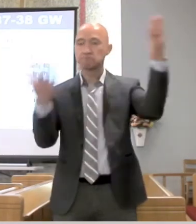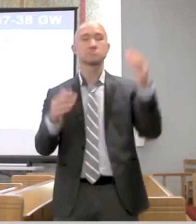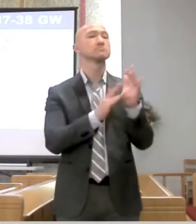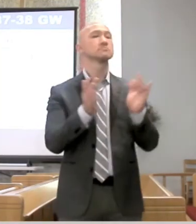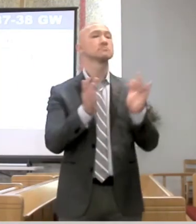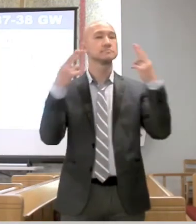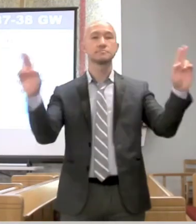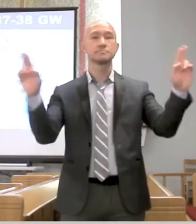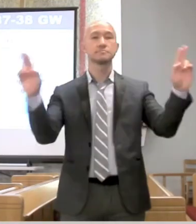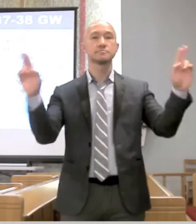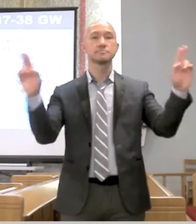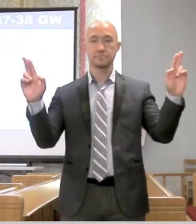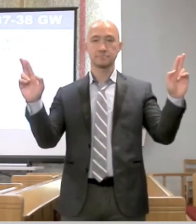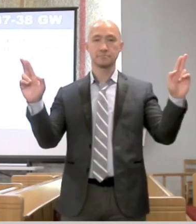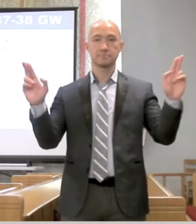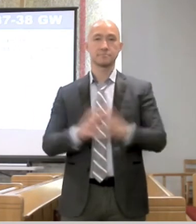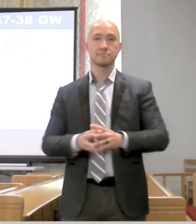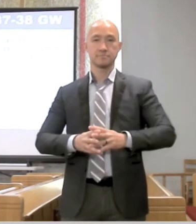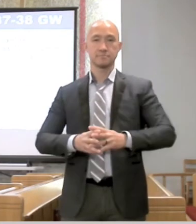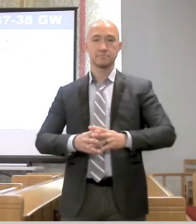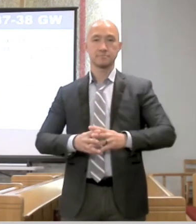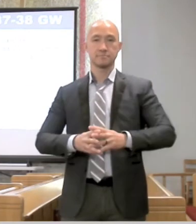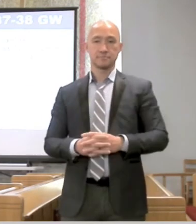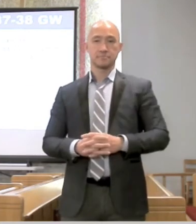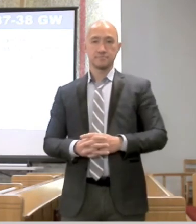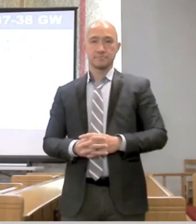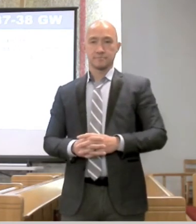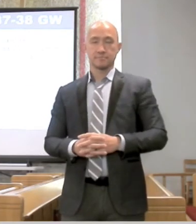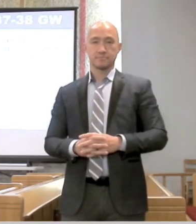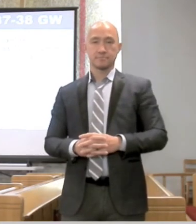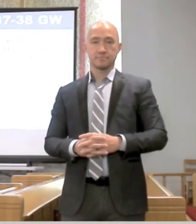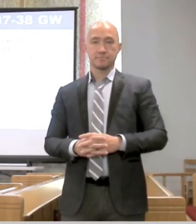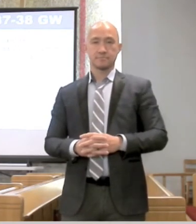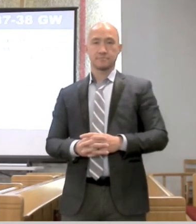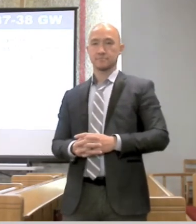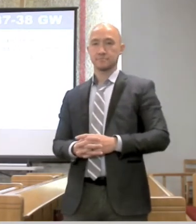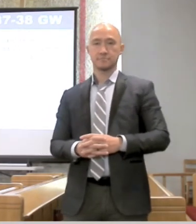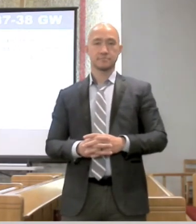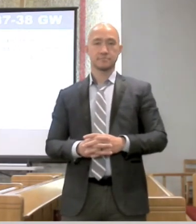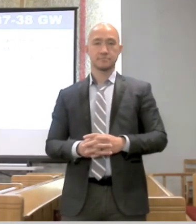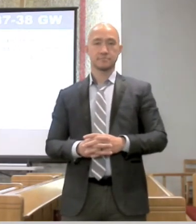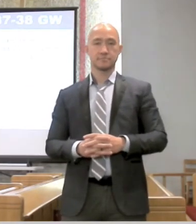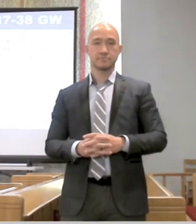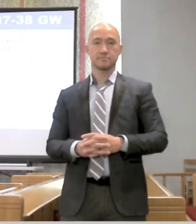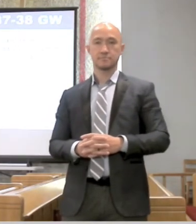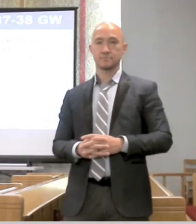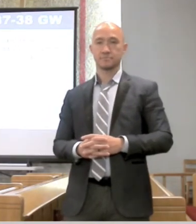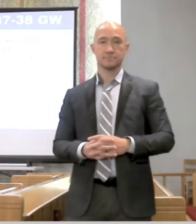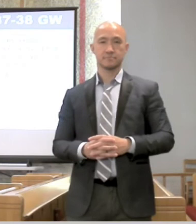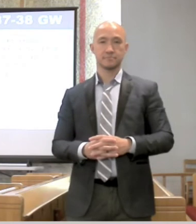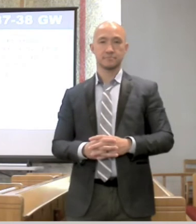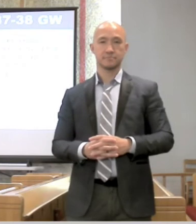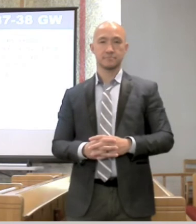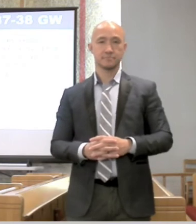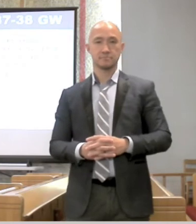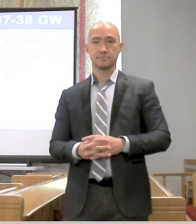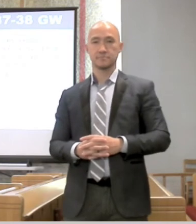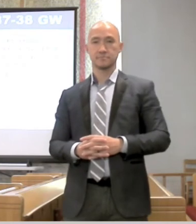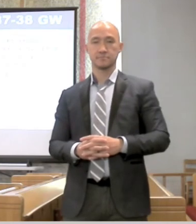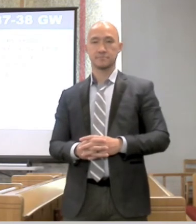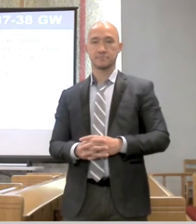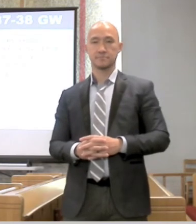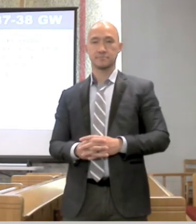his word. So this is also a smart move on his part. He's like, well, I don't want to double speak, say that he's innocent and